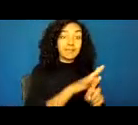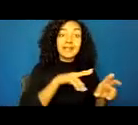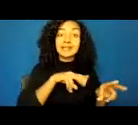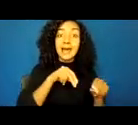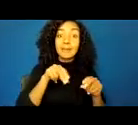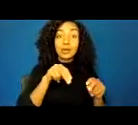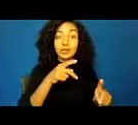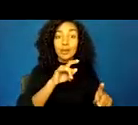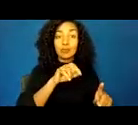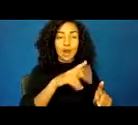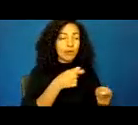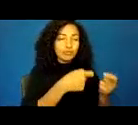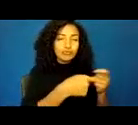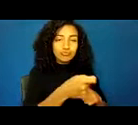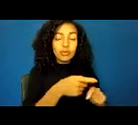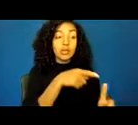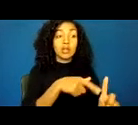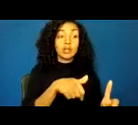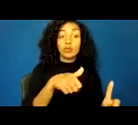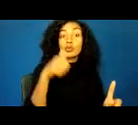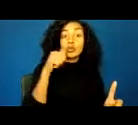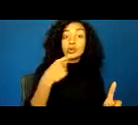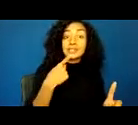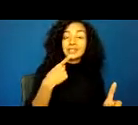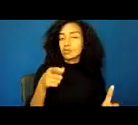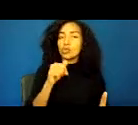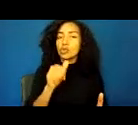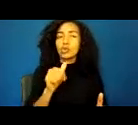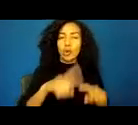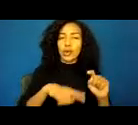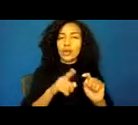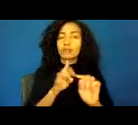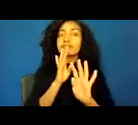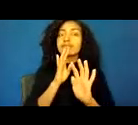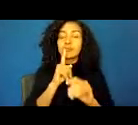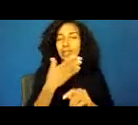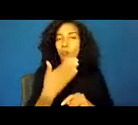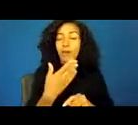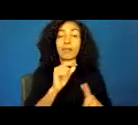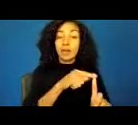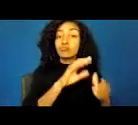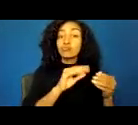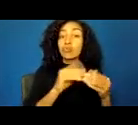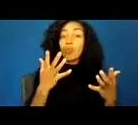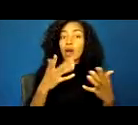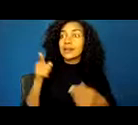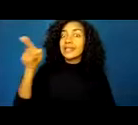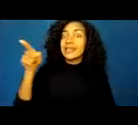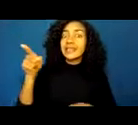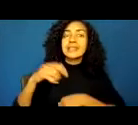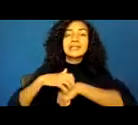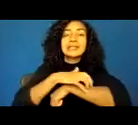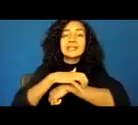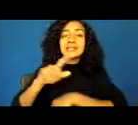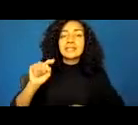she had said she couldn't talk very well, but what she could say was, he tickled me there. And